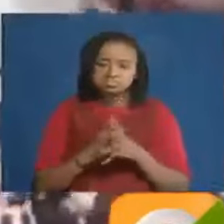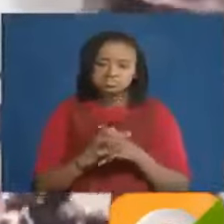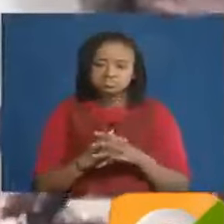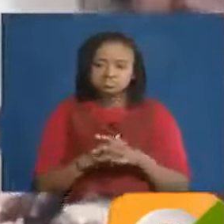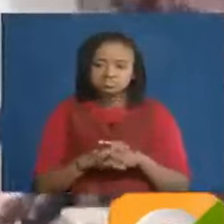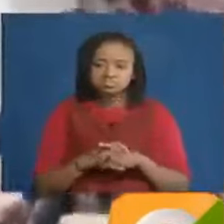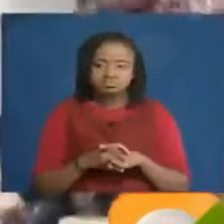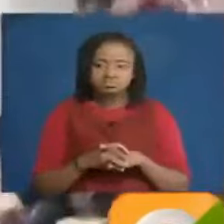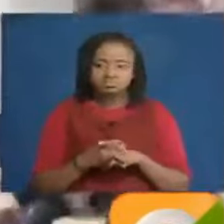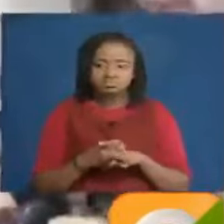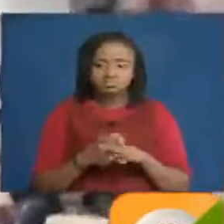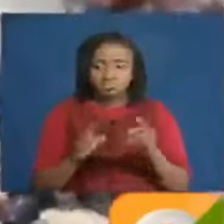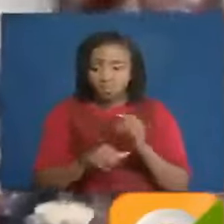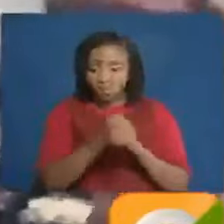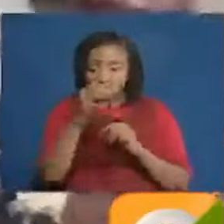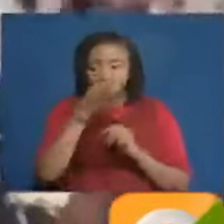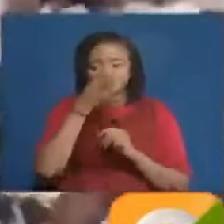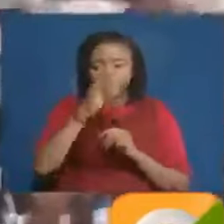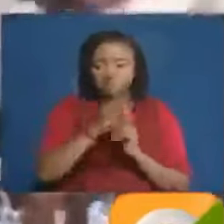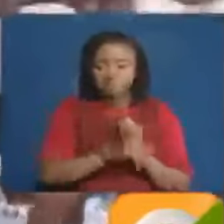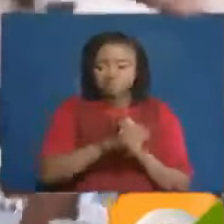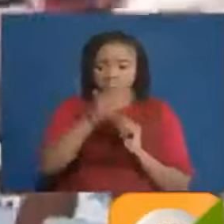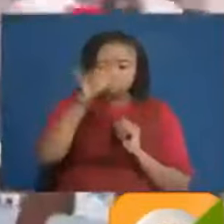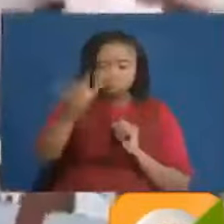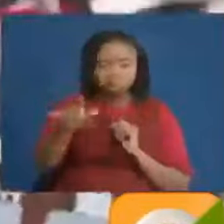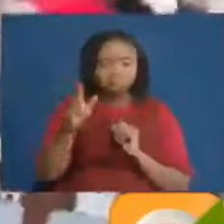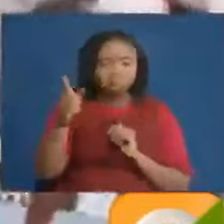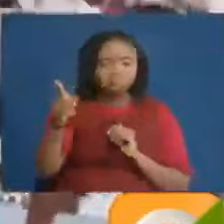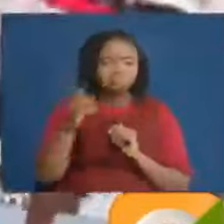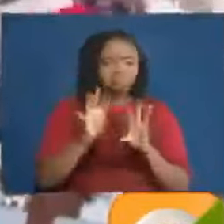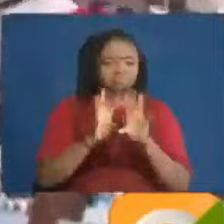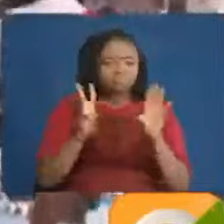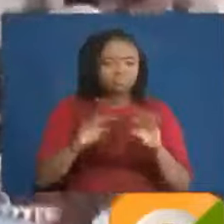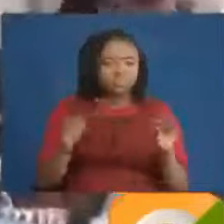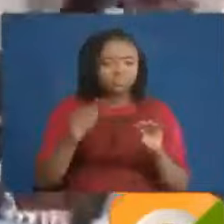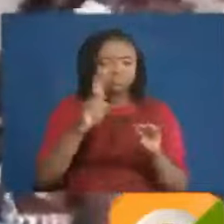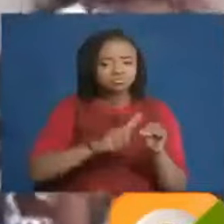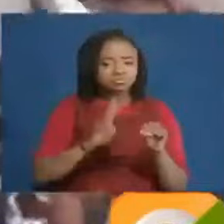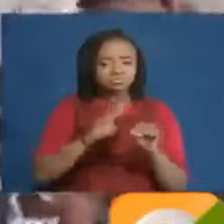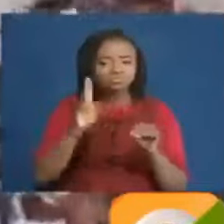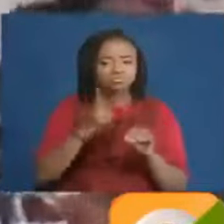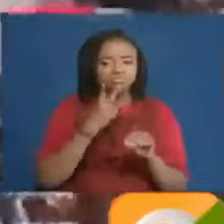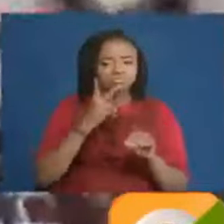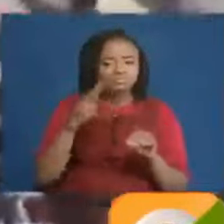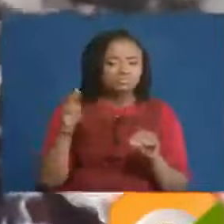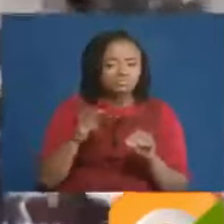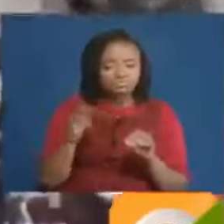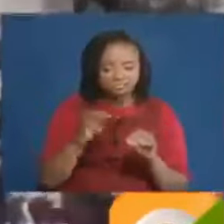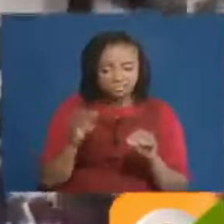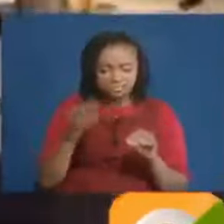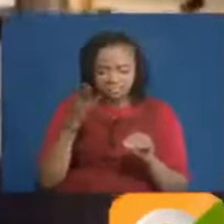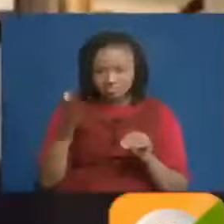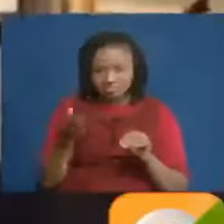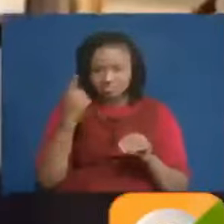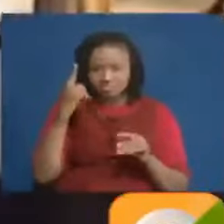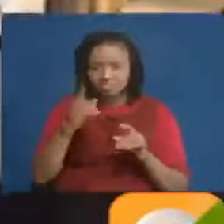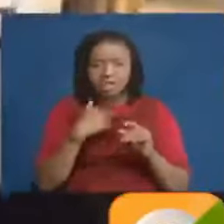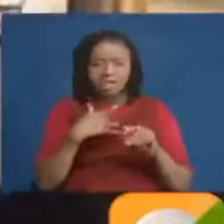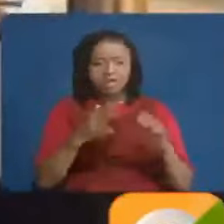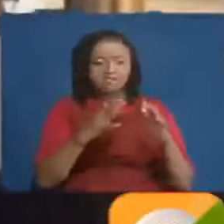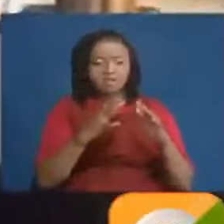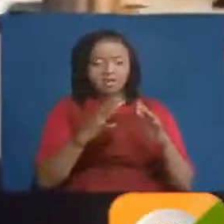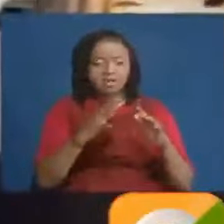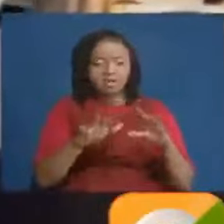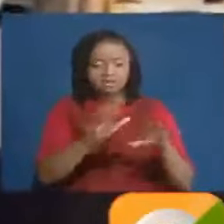Members had also raised concerns on the 200 million shillings budget used during the Paris Olympics for the exhibition of Kenya